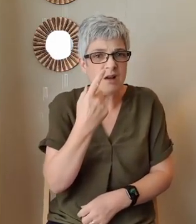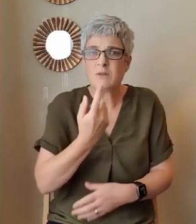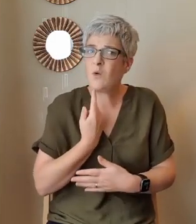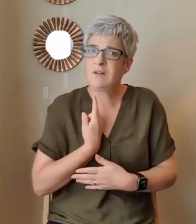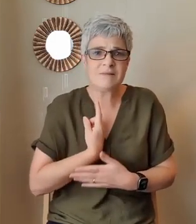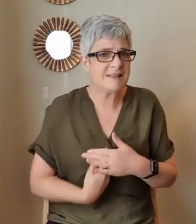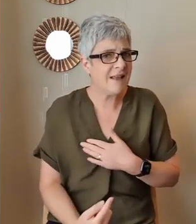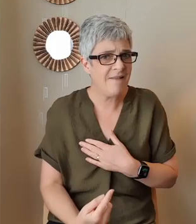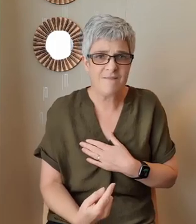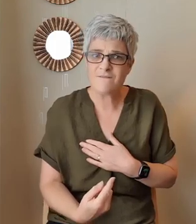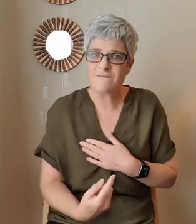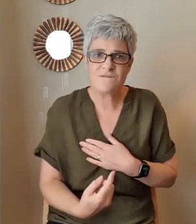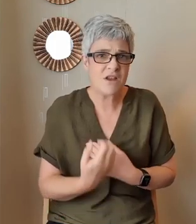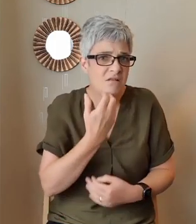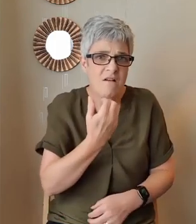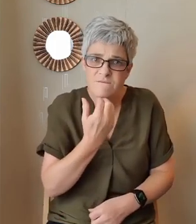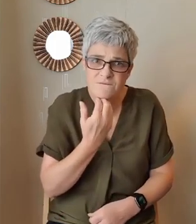everything.